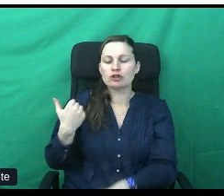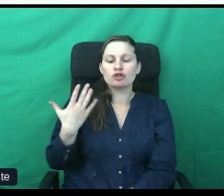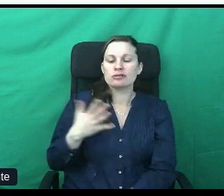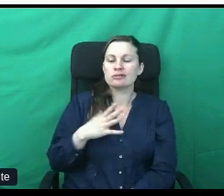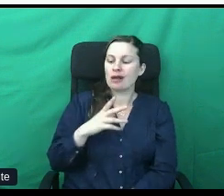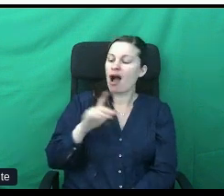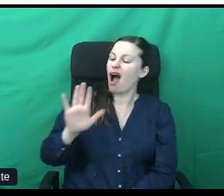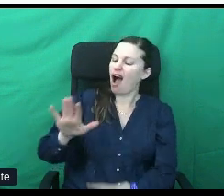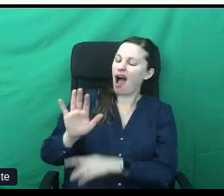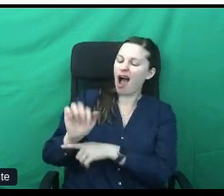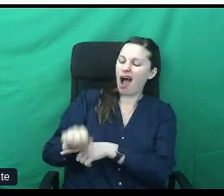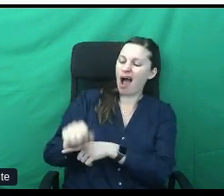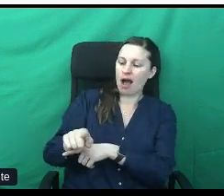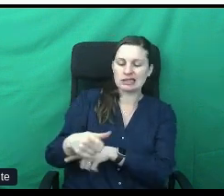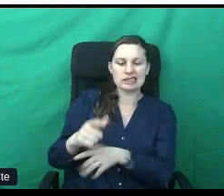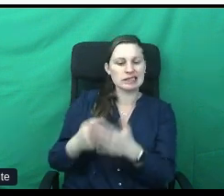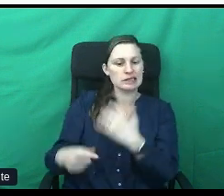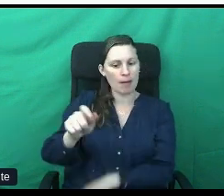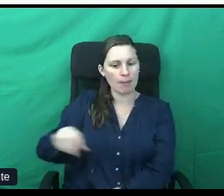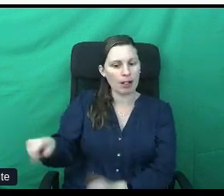colleagues.